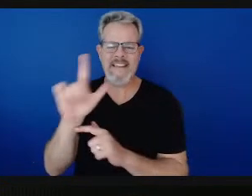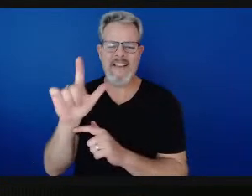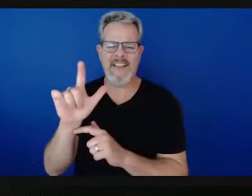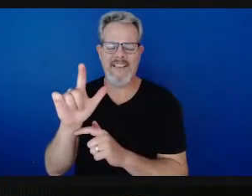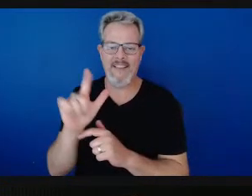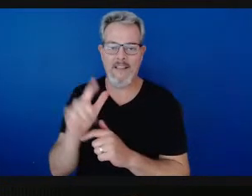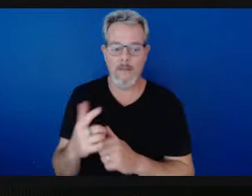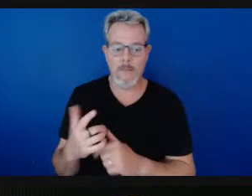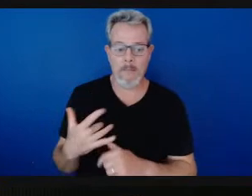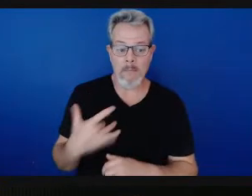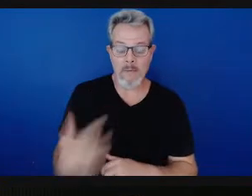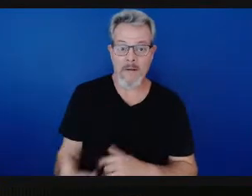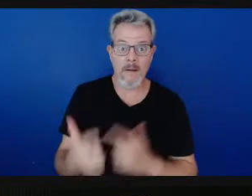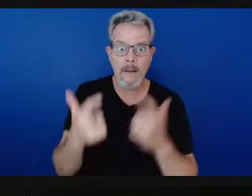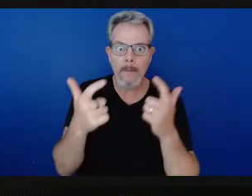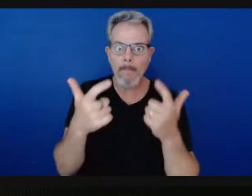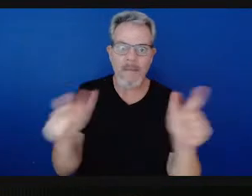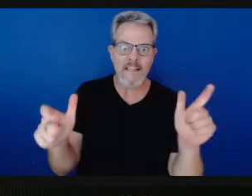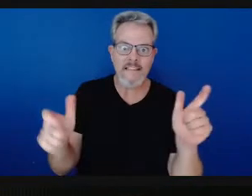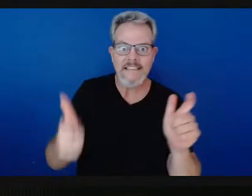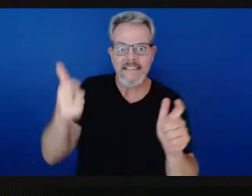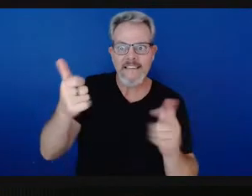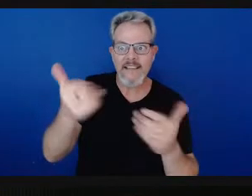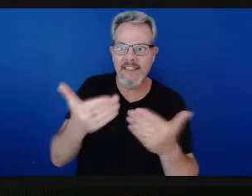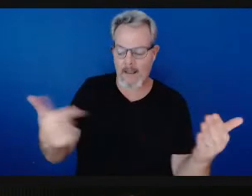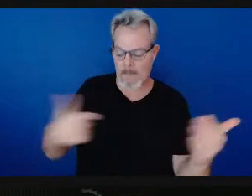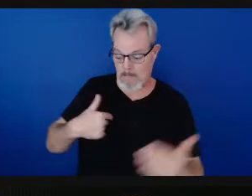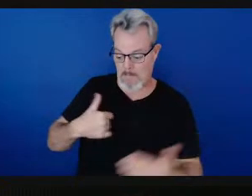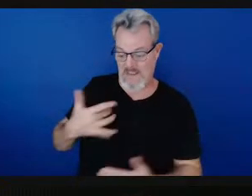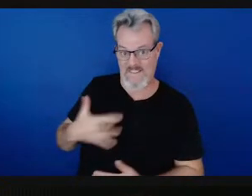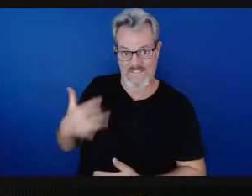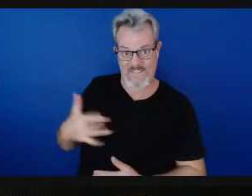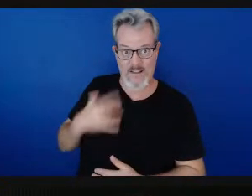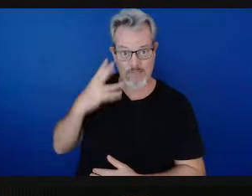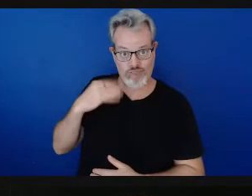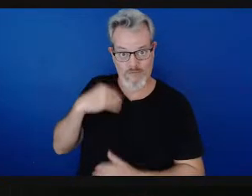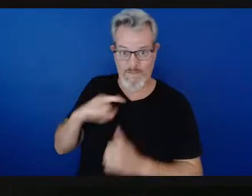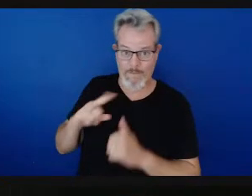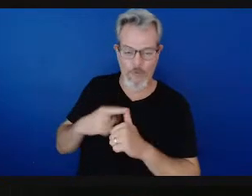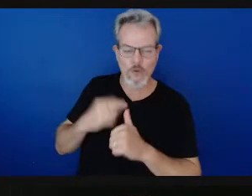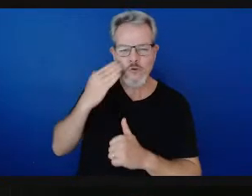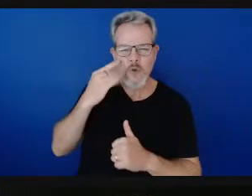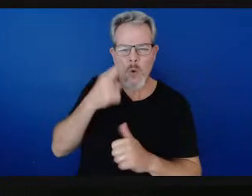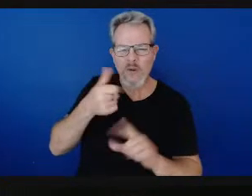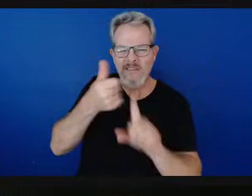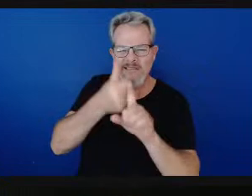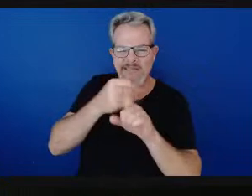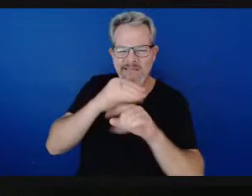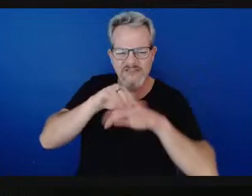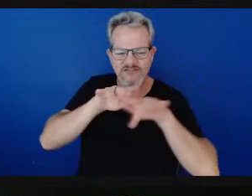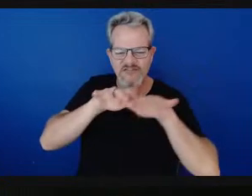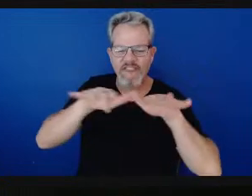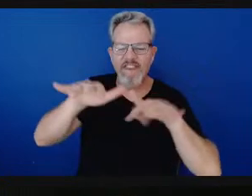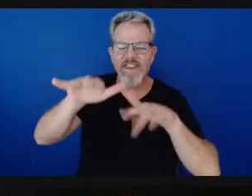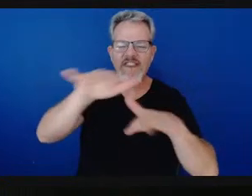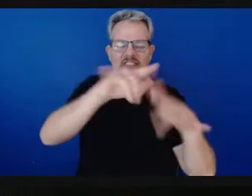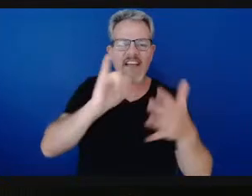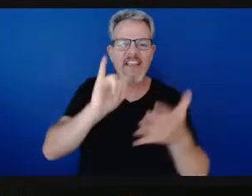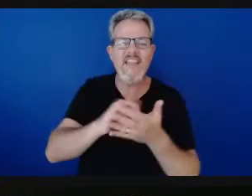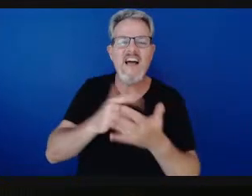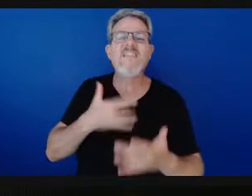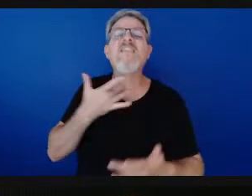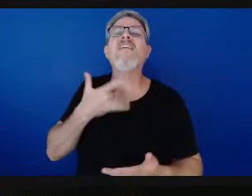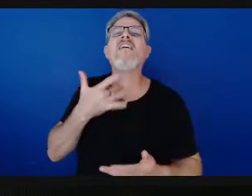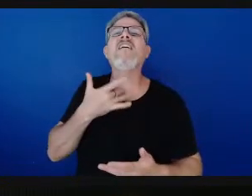the biggest thing that I feel first, I don't know about yourself, if you are getting like the fog's getting heavy type of thing, is that tickle in the back of your